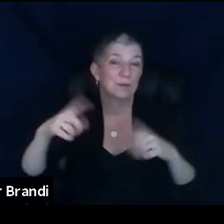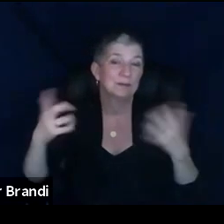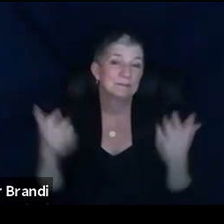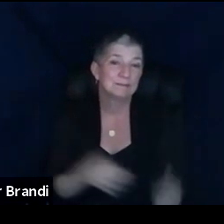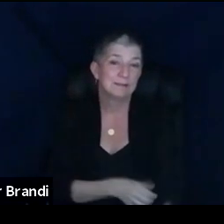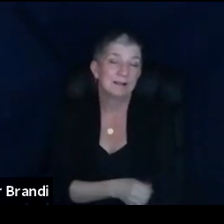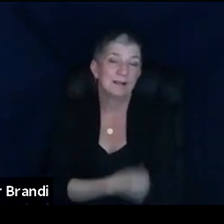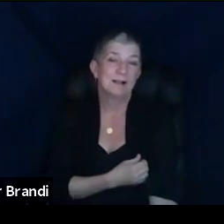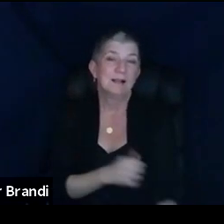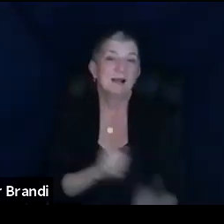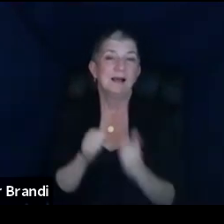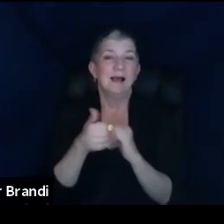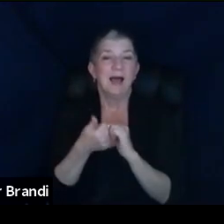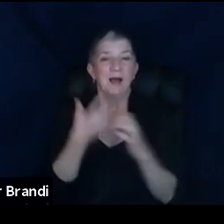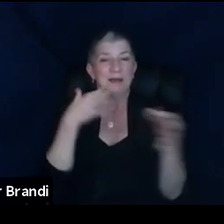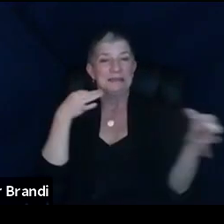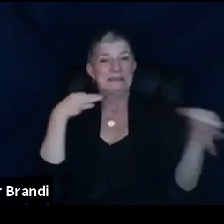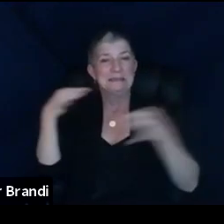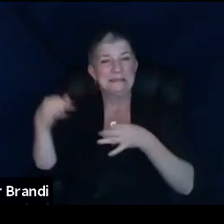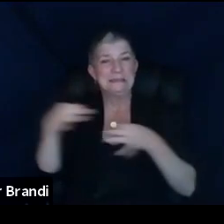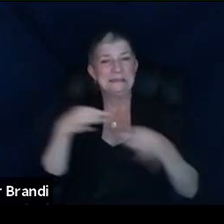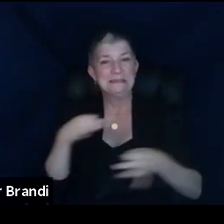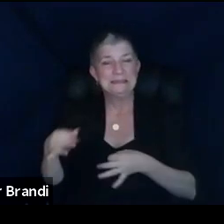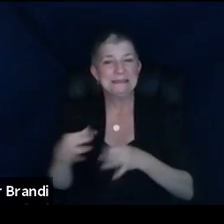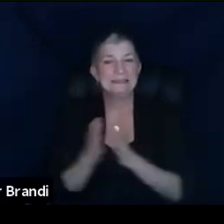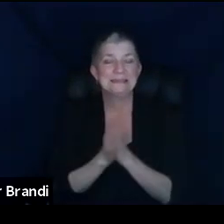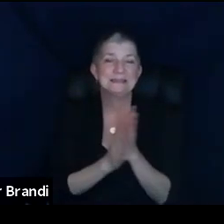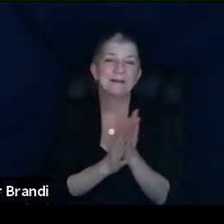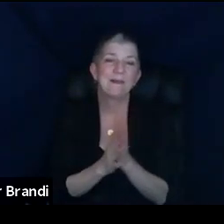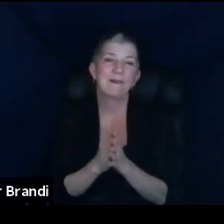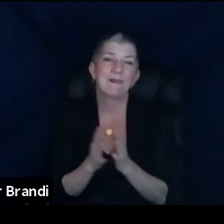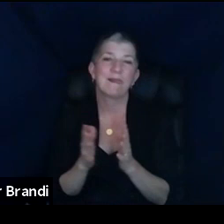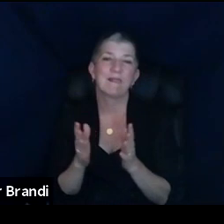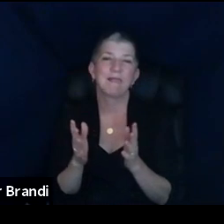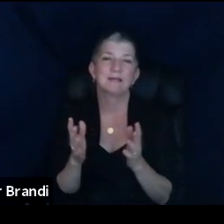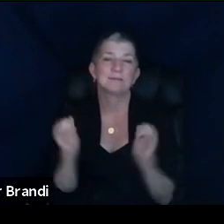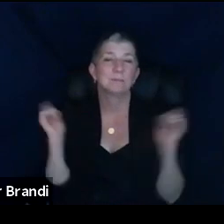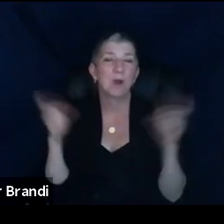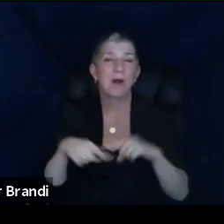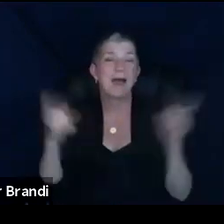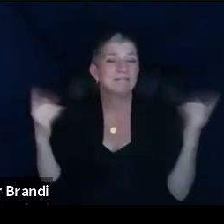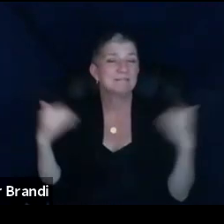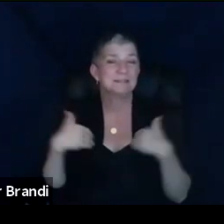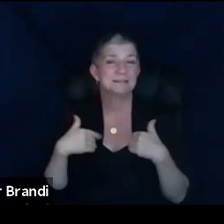how do I put that into words? We all have different perceptions.